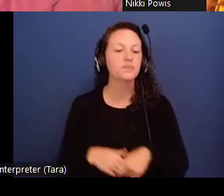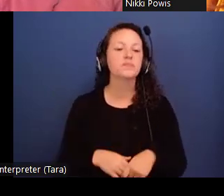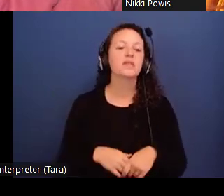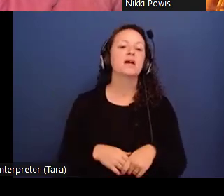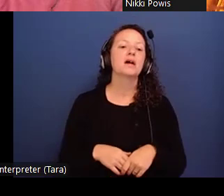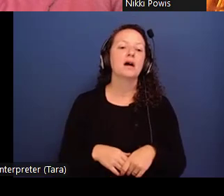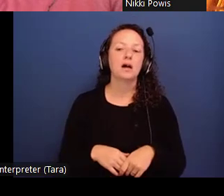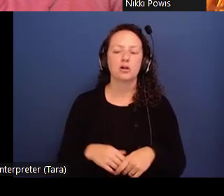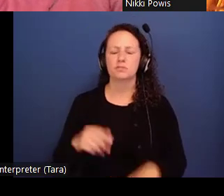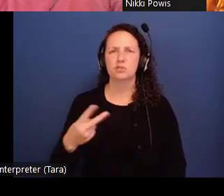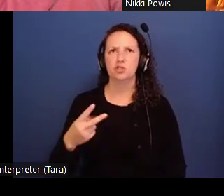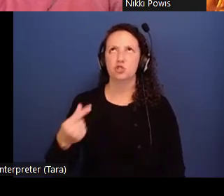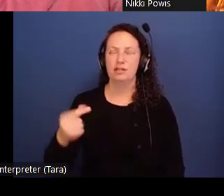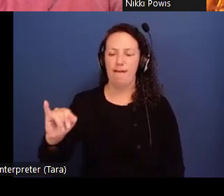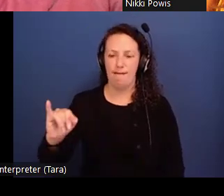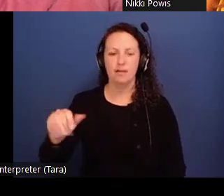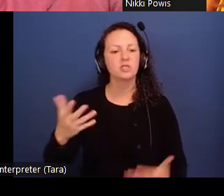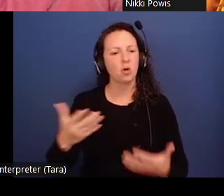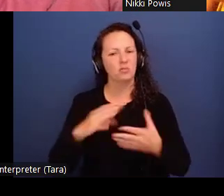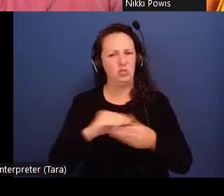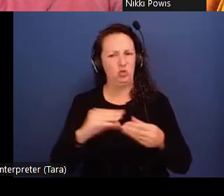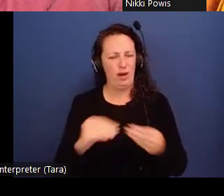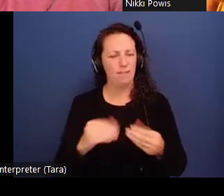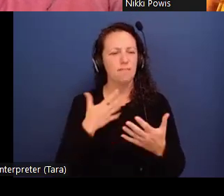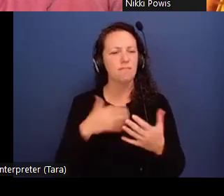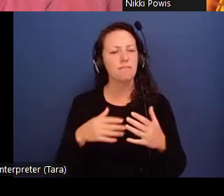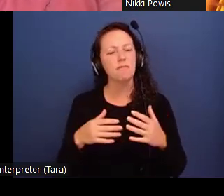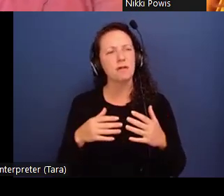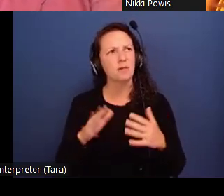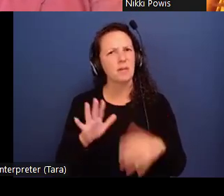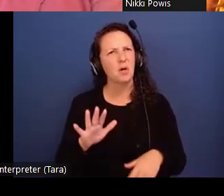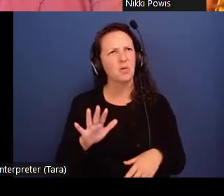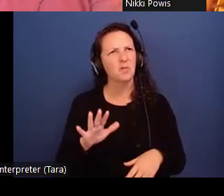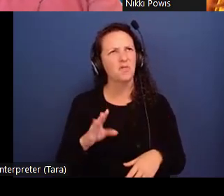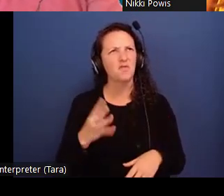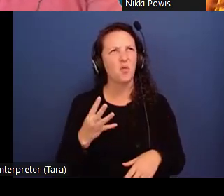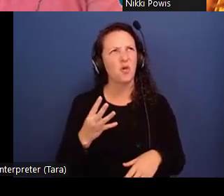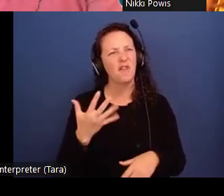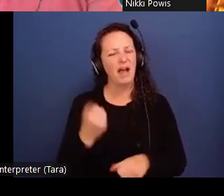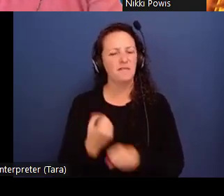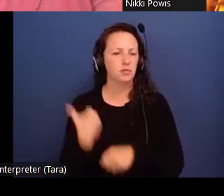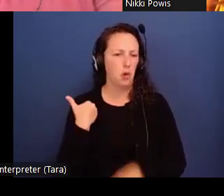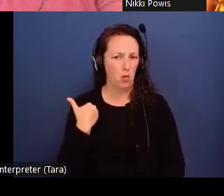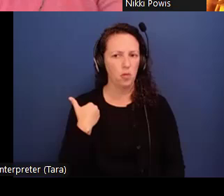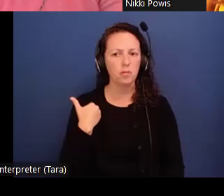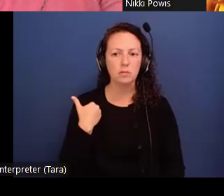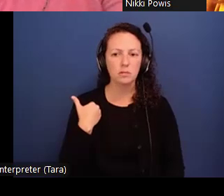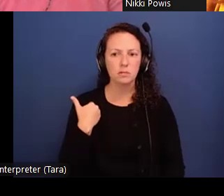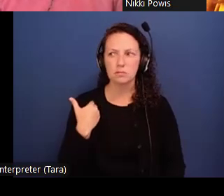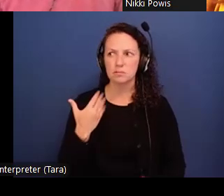So we were asked a few years ago, about 4 or 5 years ago now, to do some